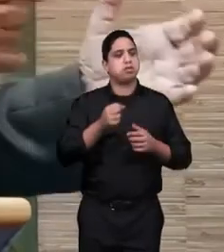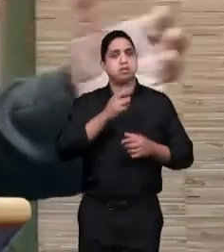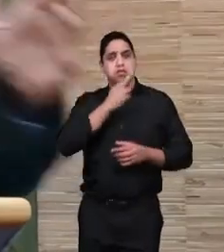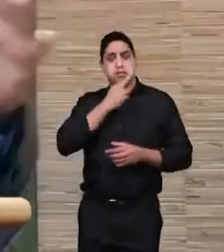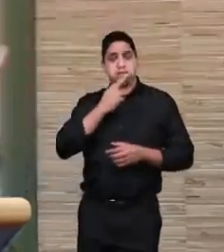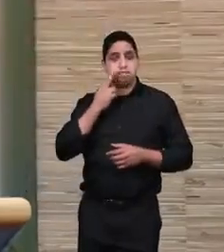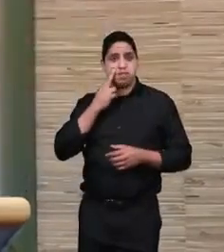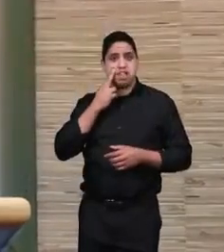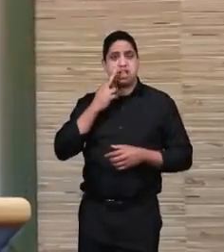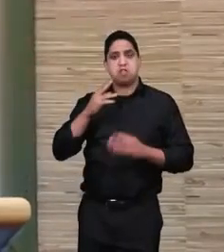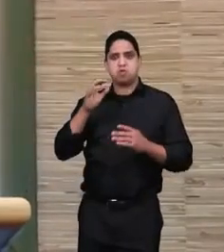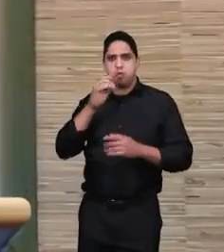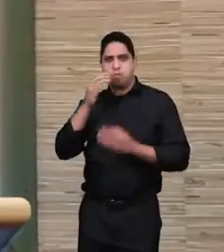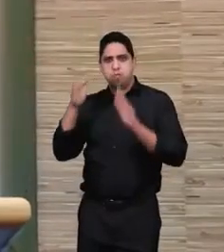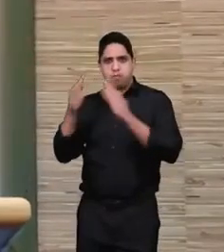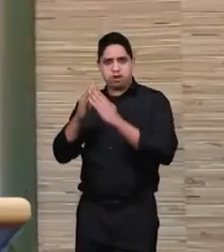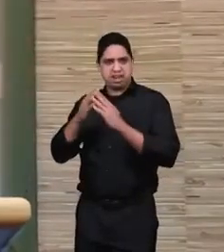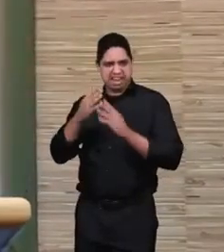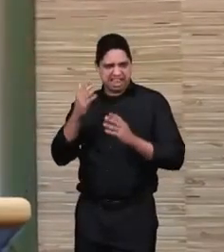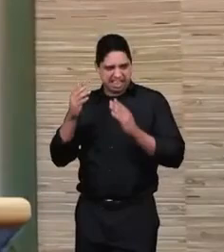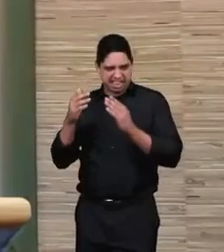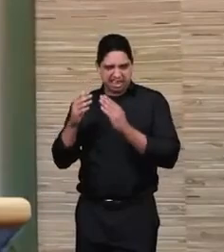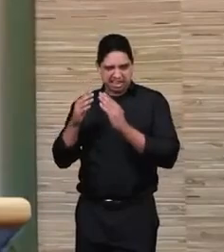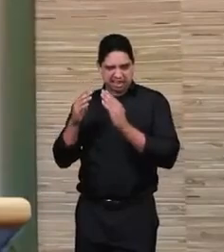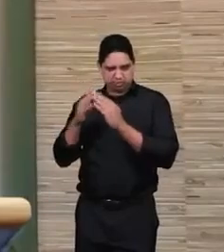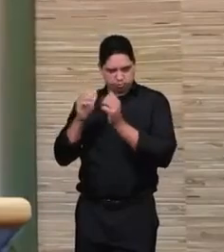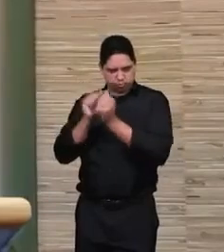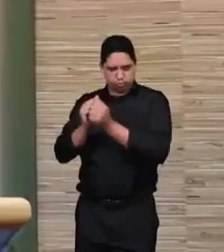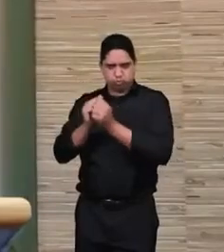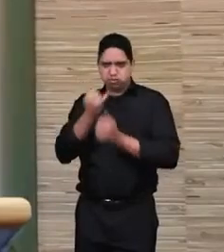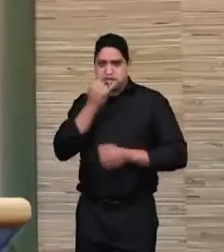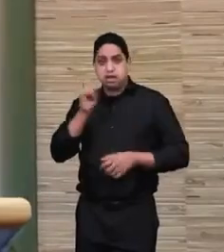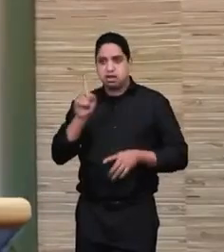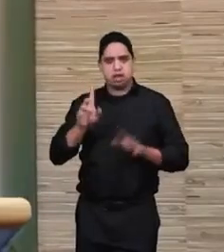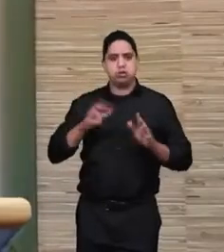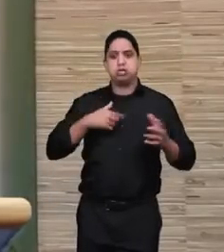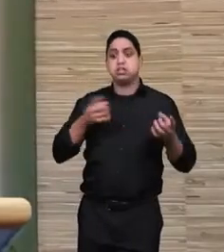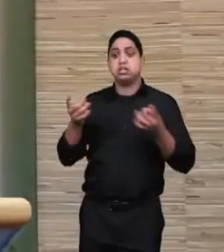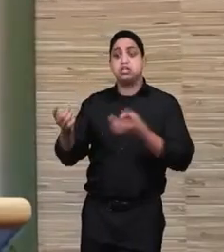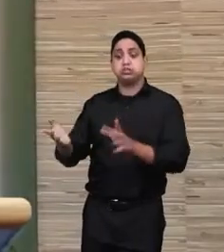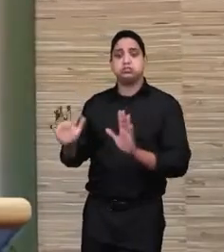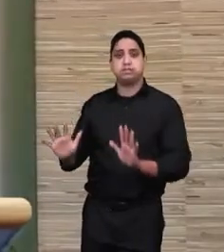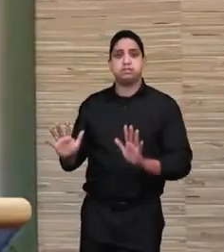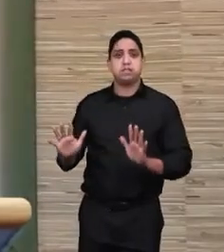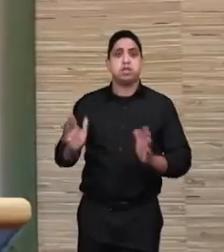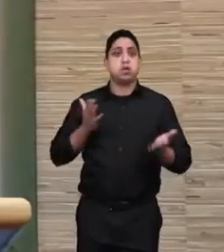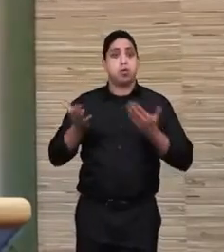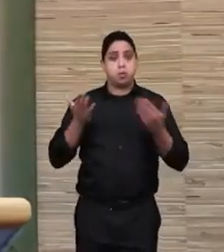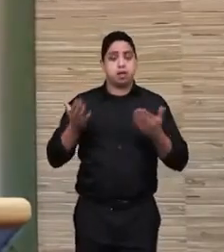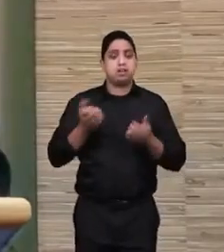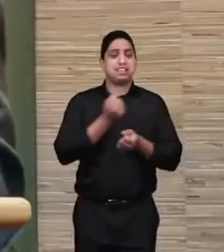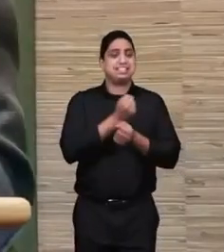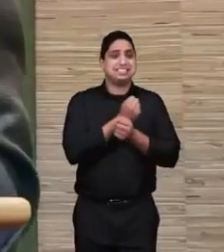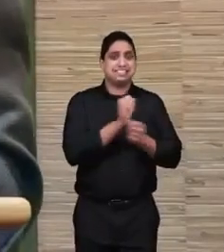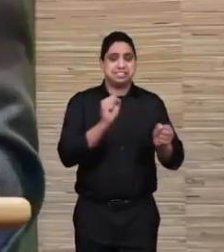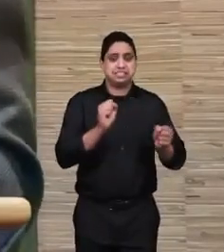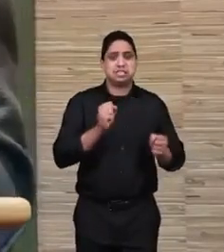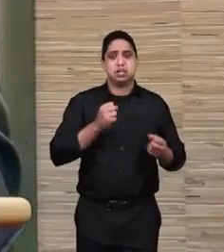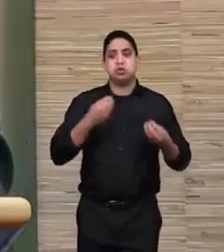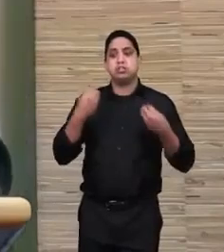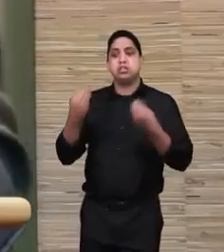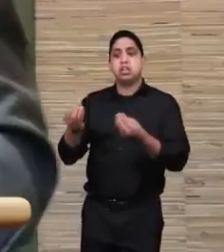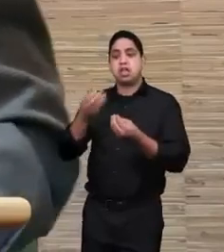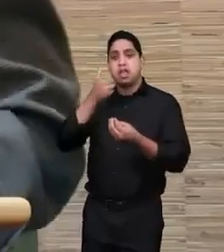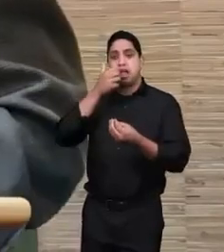house? Did he stay living in Isaac's house? No. The Holy Spirit, Samson, gives to